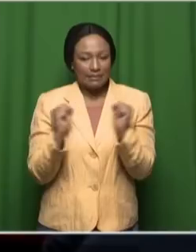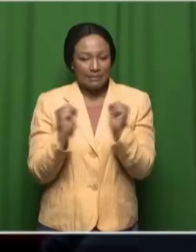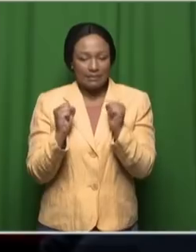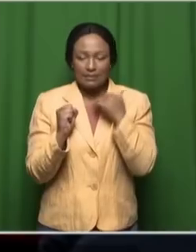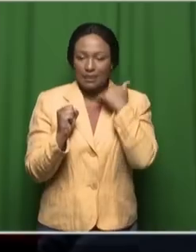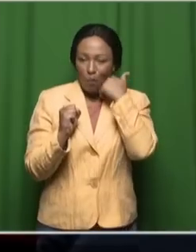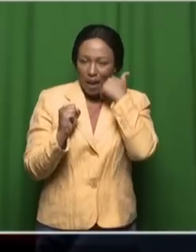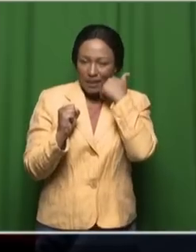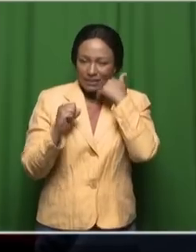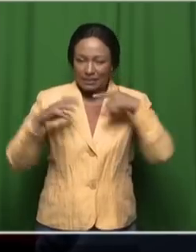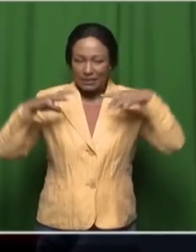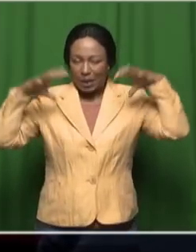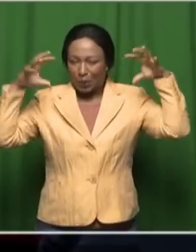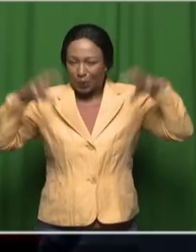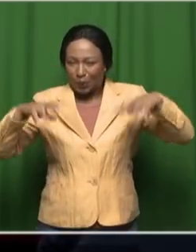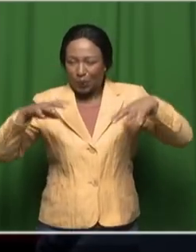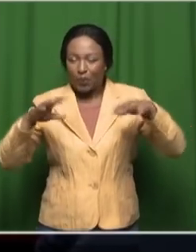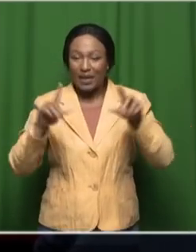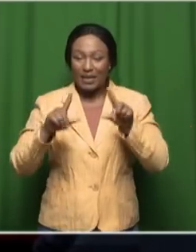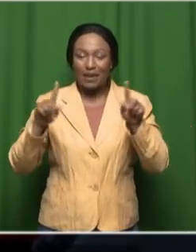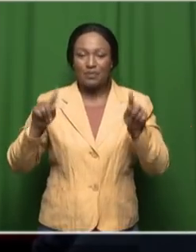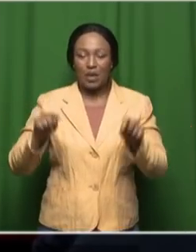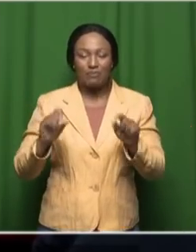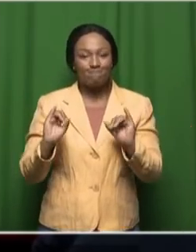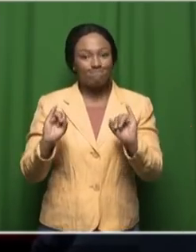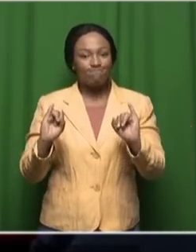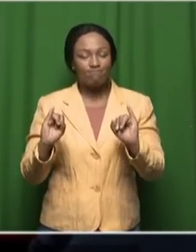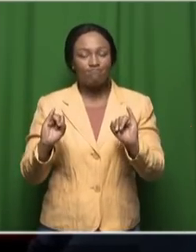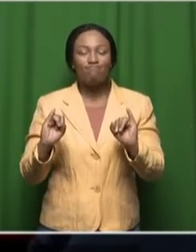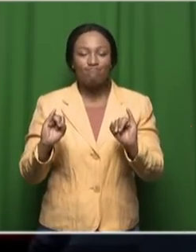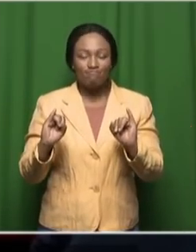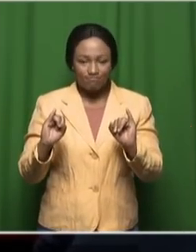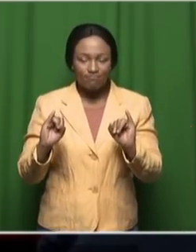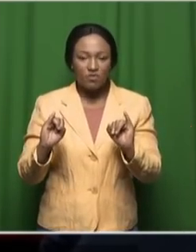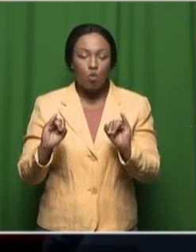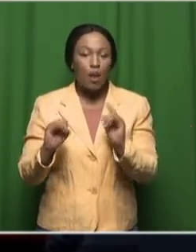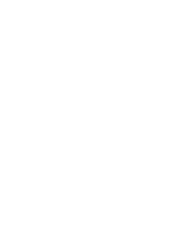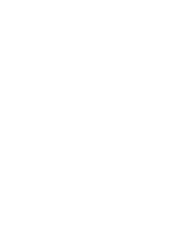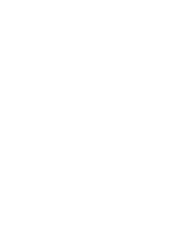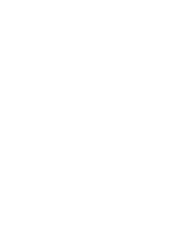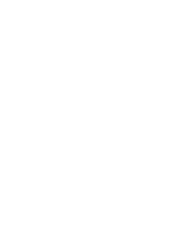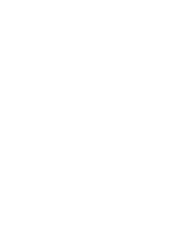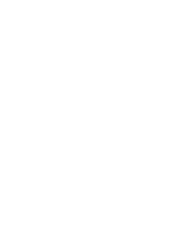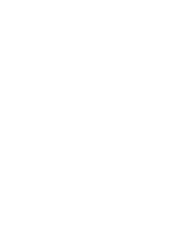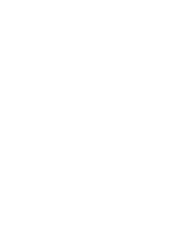miserable weather across Cape Town, and unfortunately more of the same predicted for the days to come.